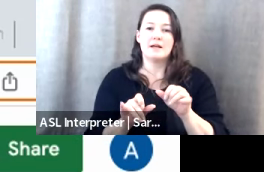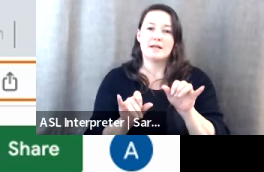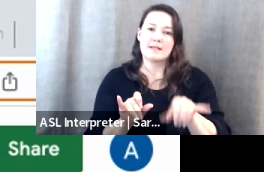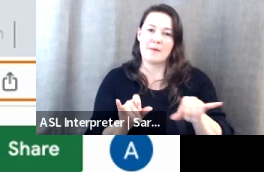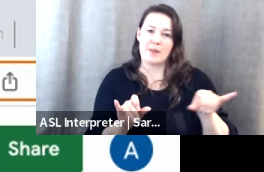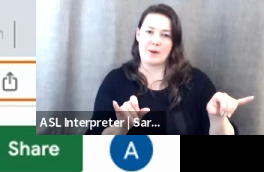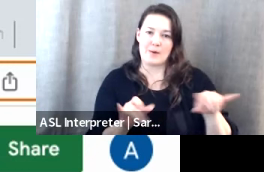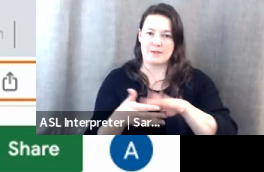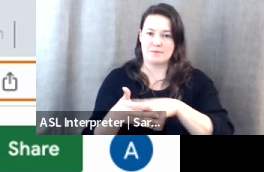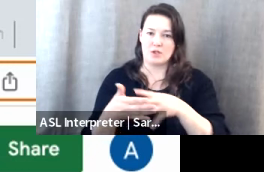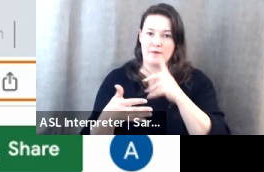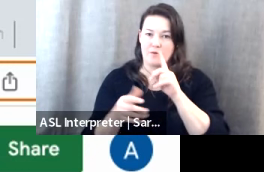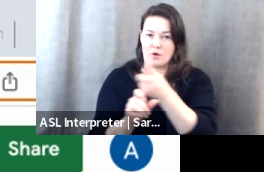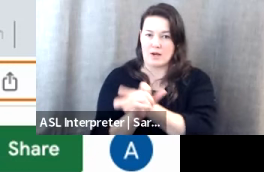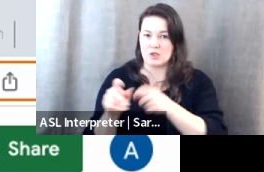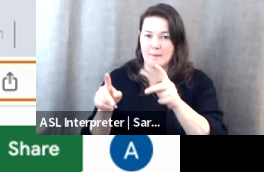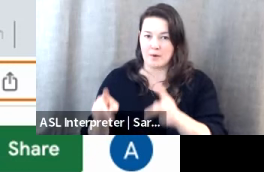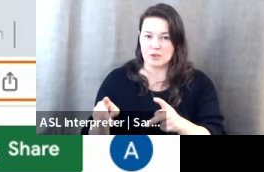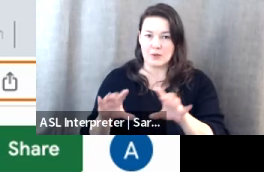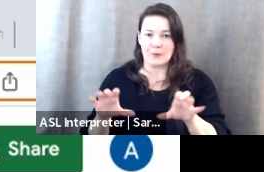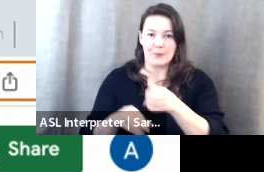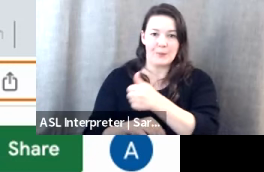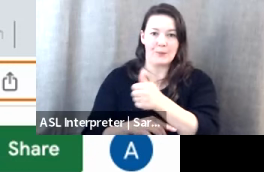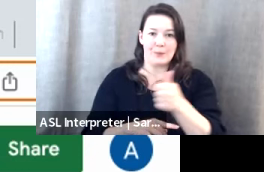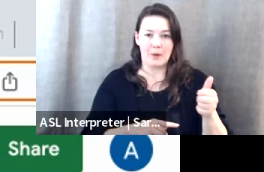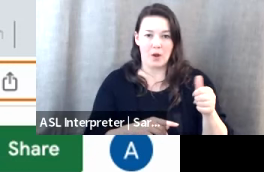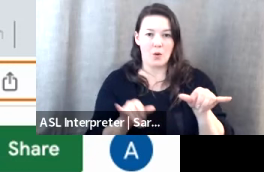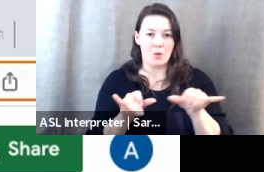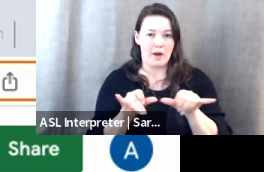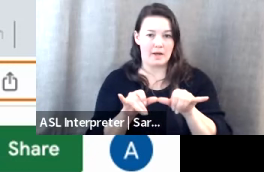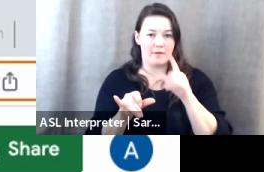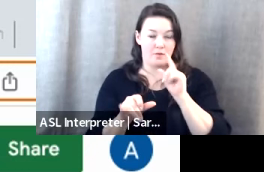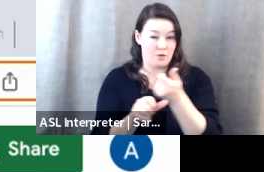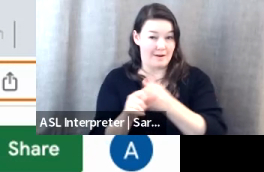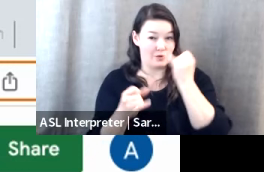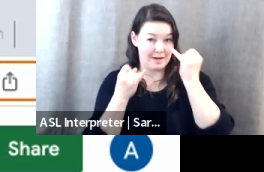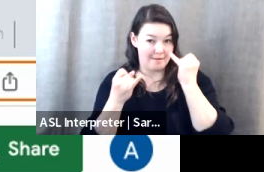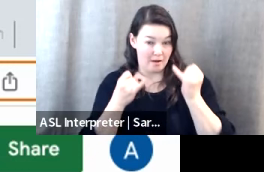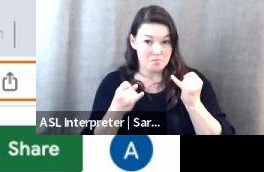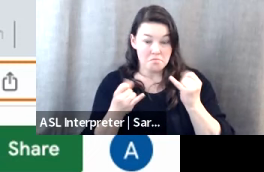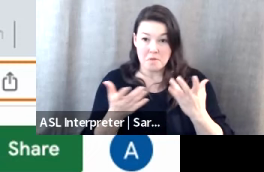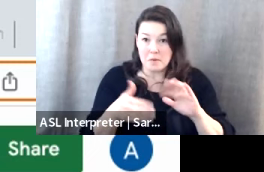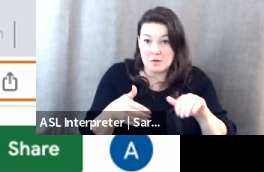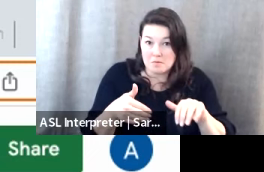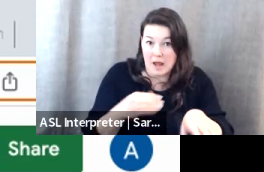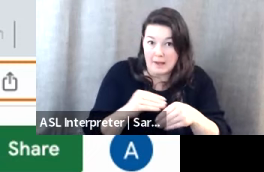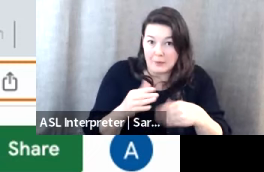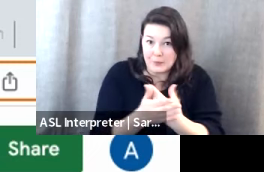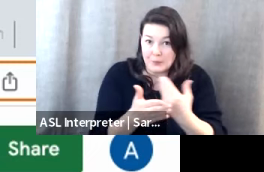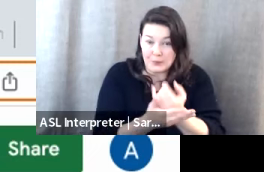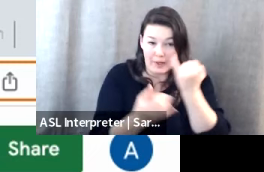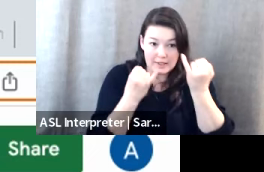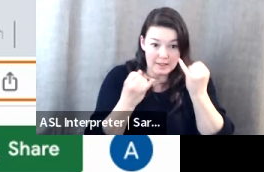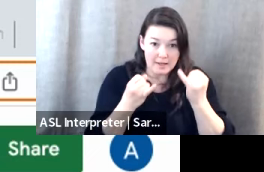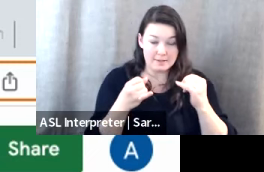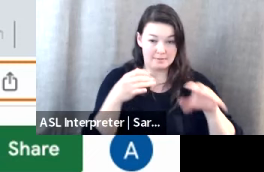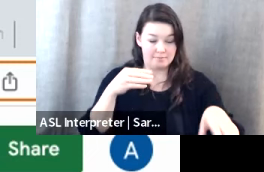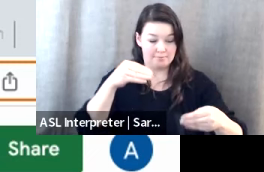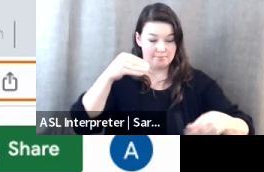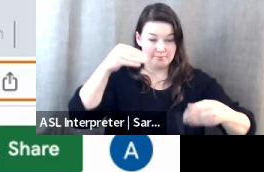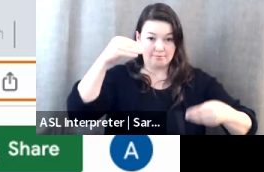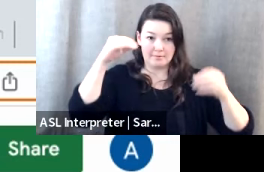do their own ratings of each idea. And that would include any new ideas people have, anything that we add together today.